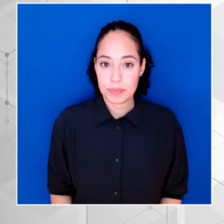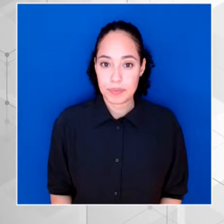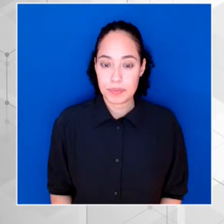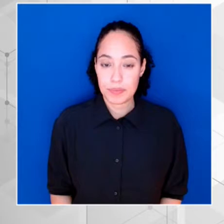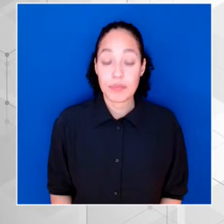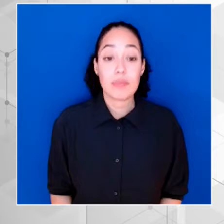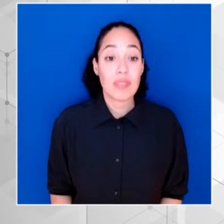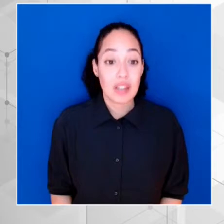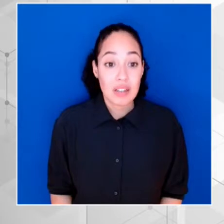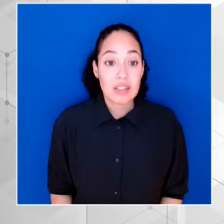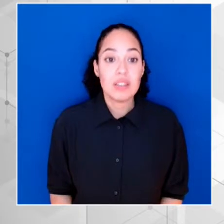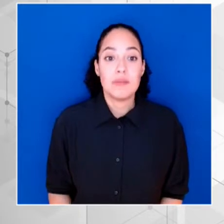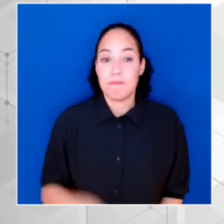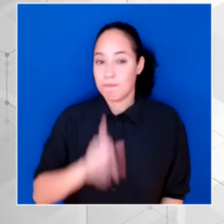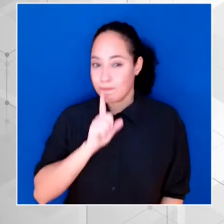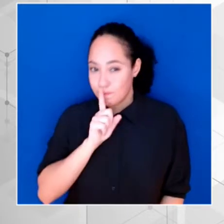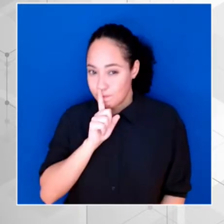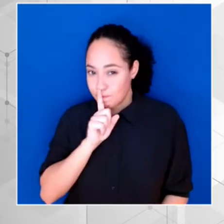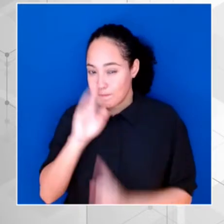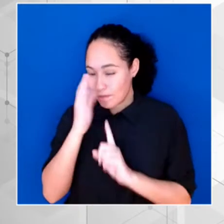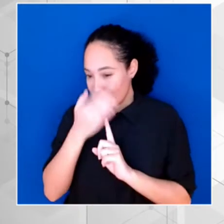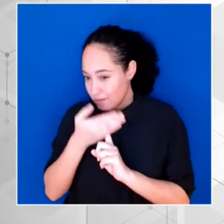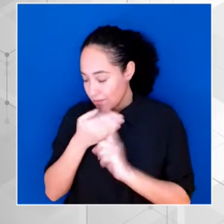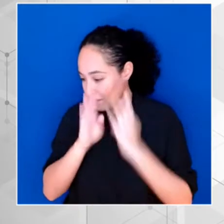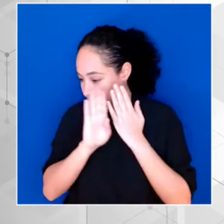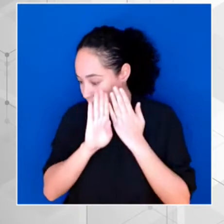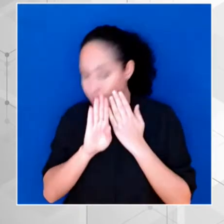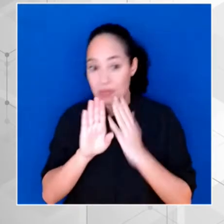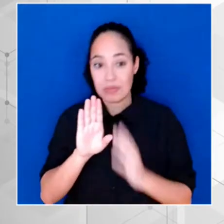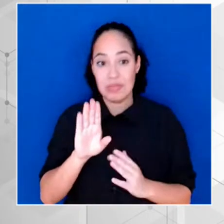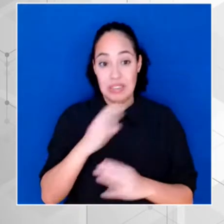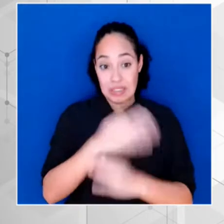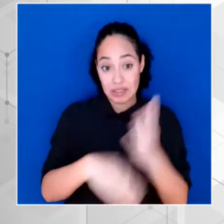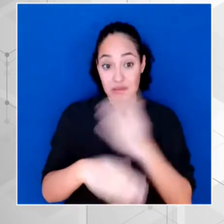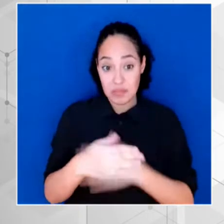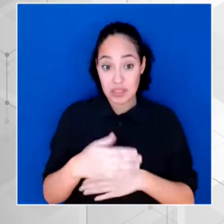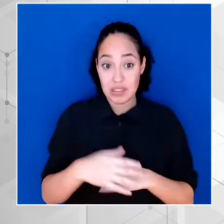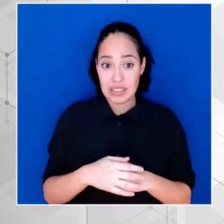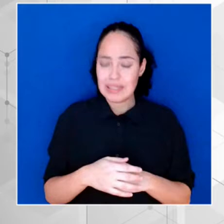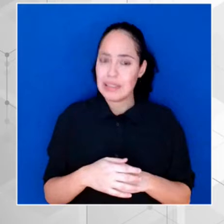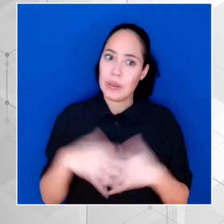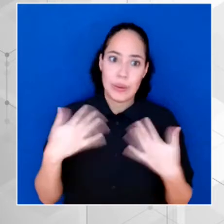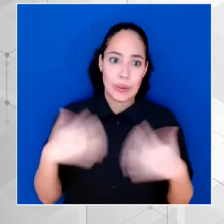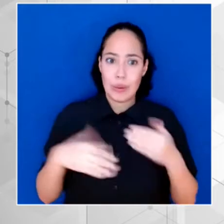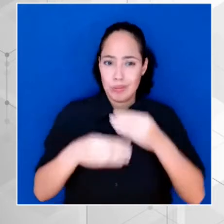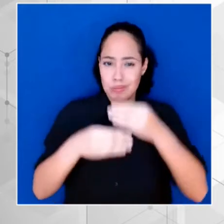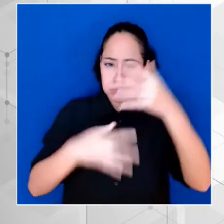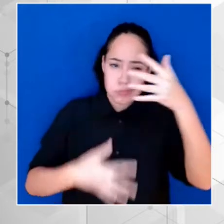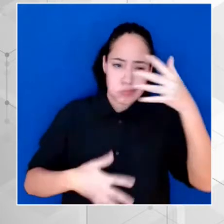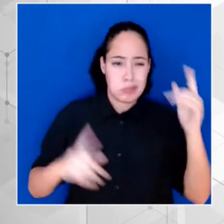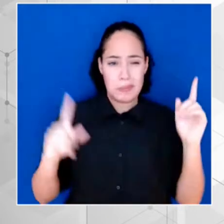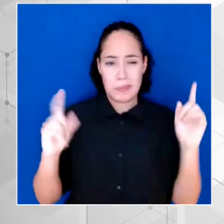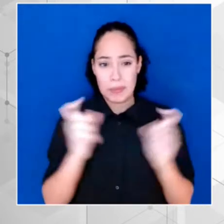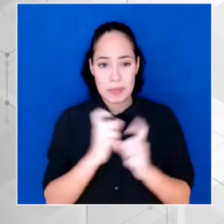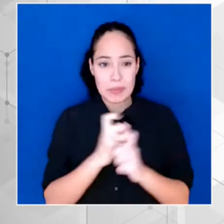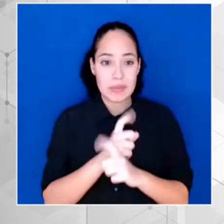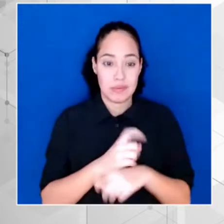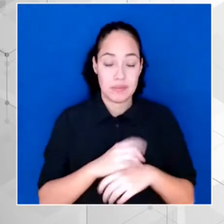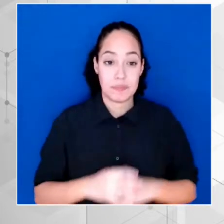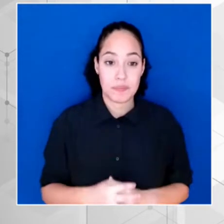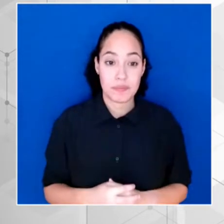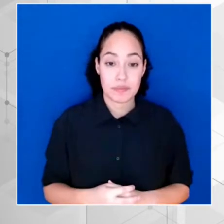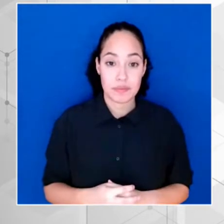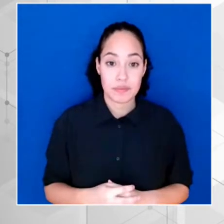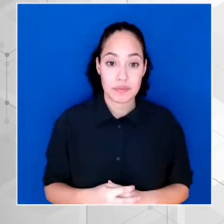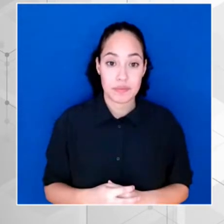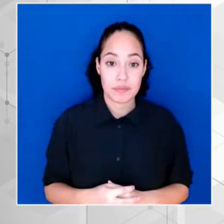also very delicate. We're talking about human difference and challenges that are a huge part of someone's life. And in many cases, as I've